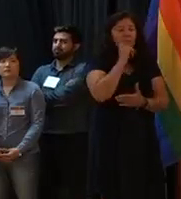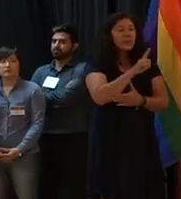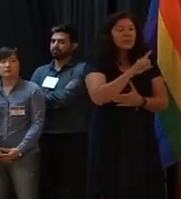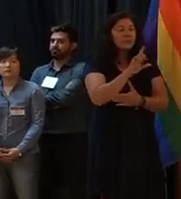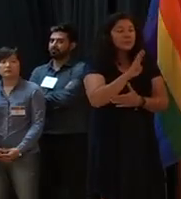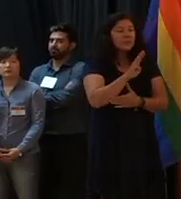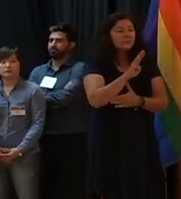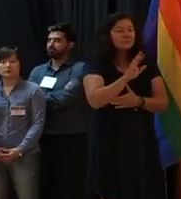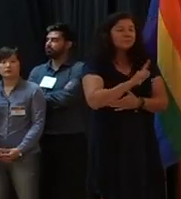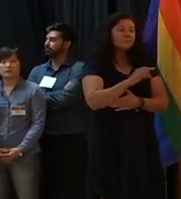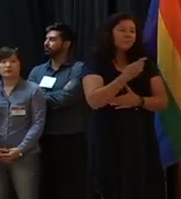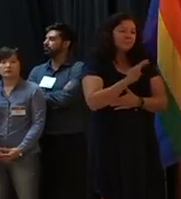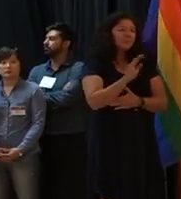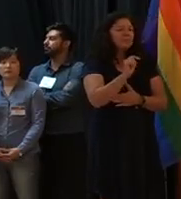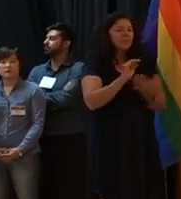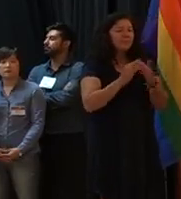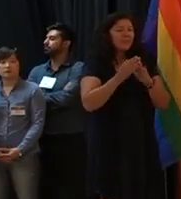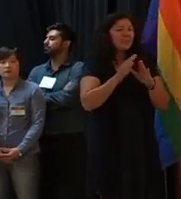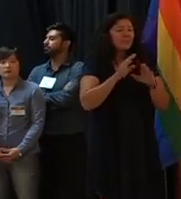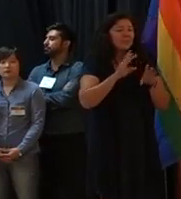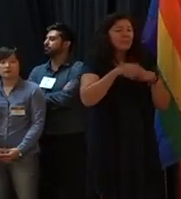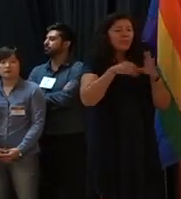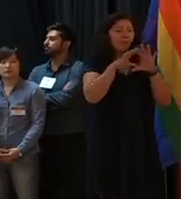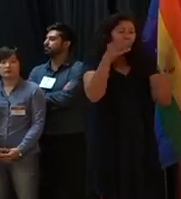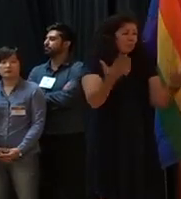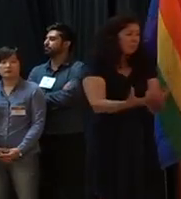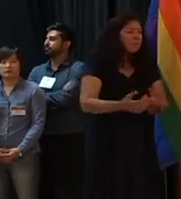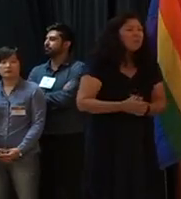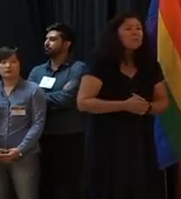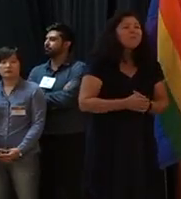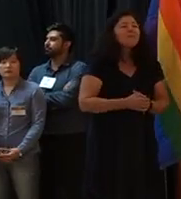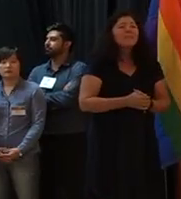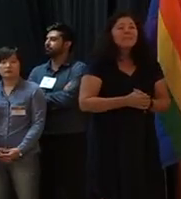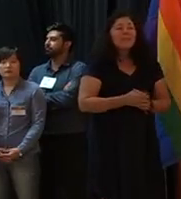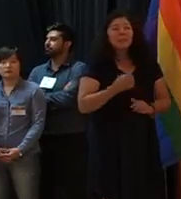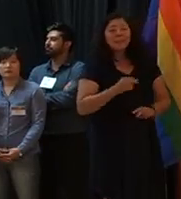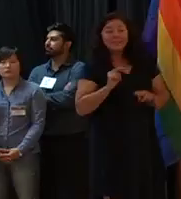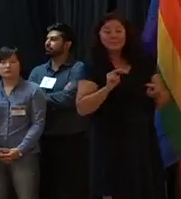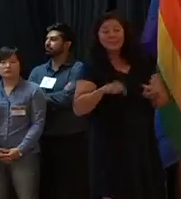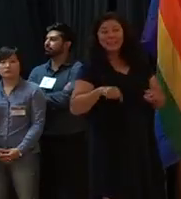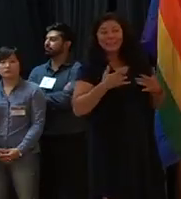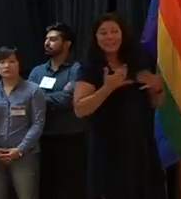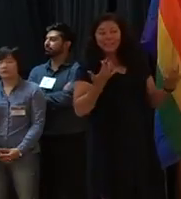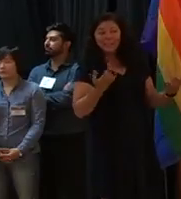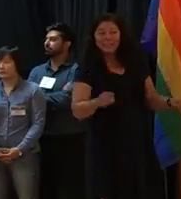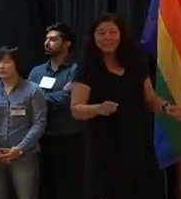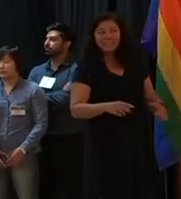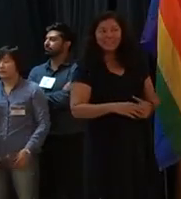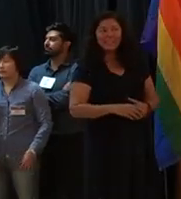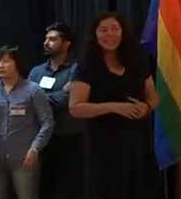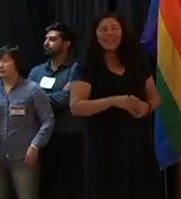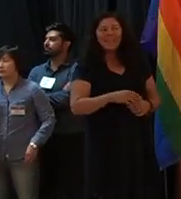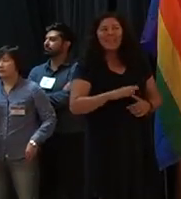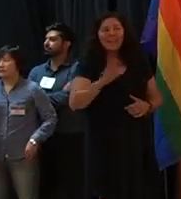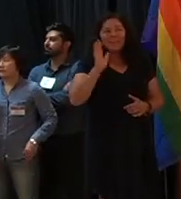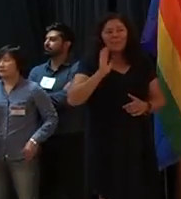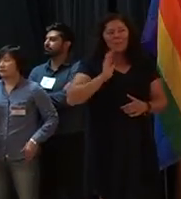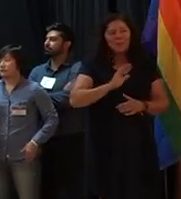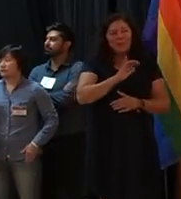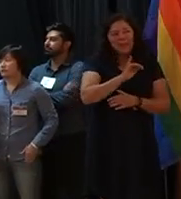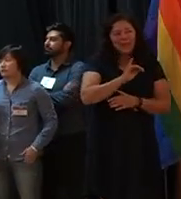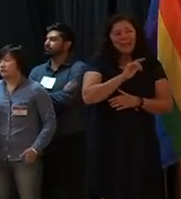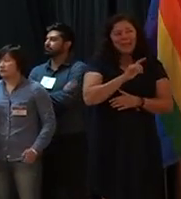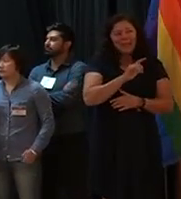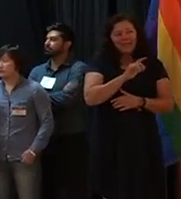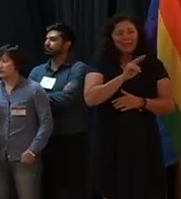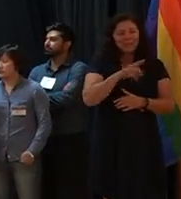community on a global scale. And in anticipation of this event, actually a former IVLP visitor